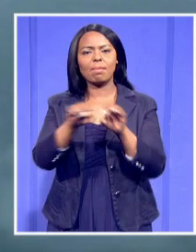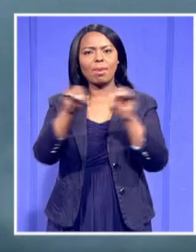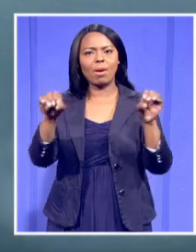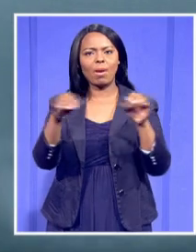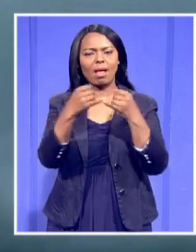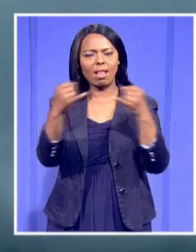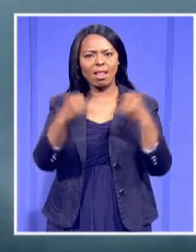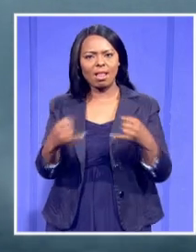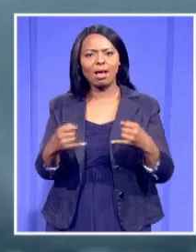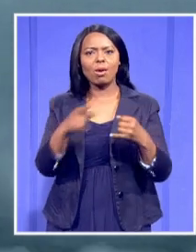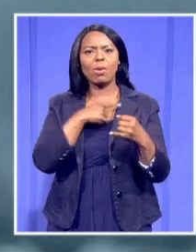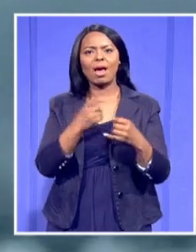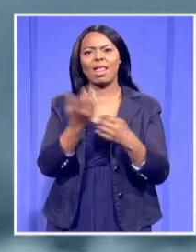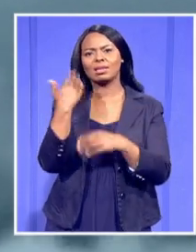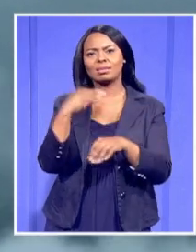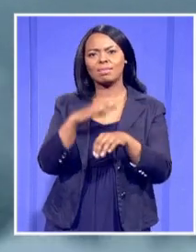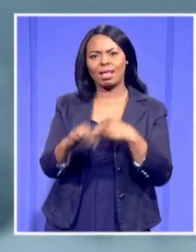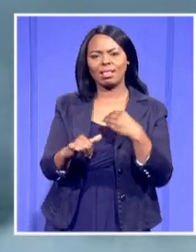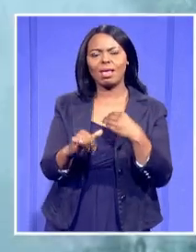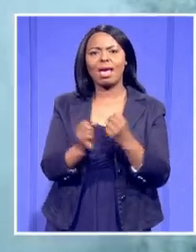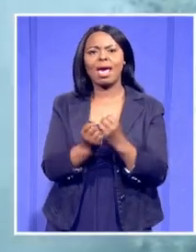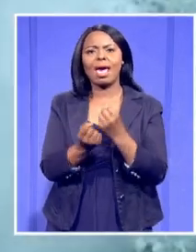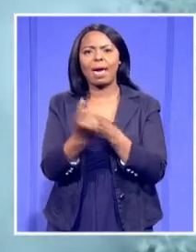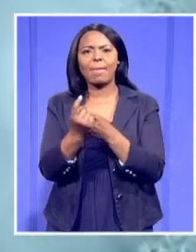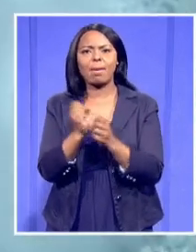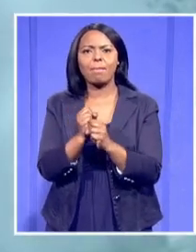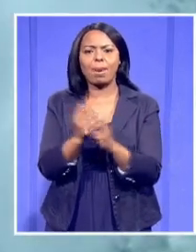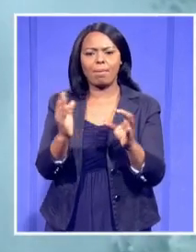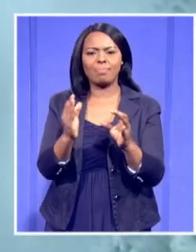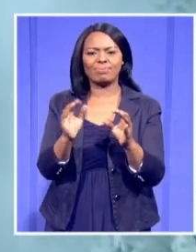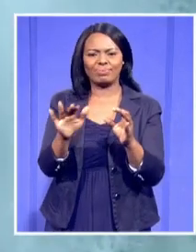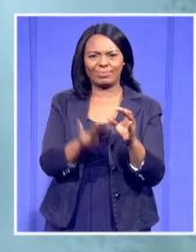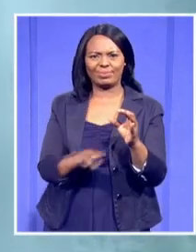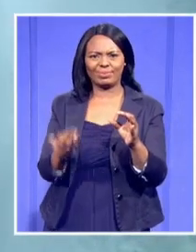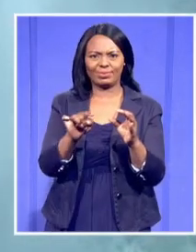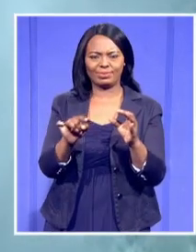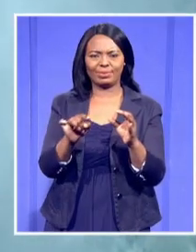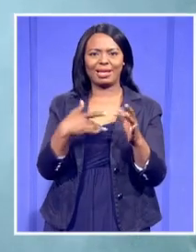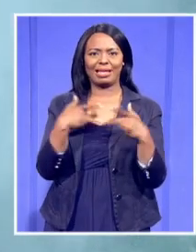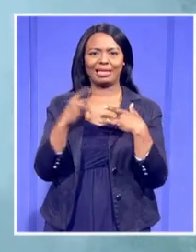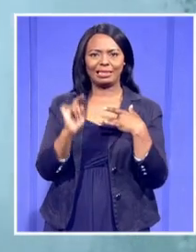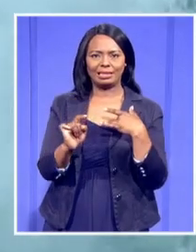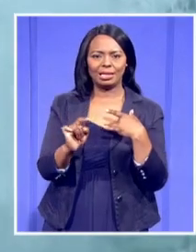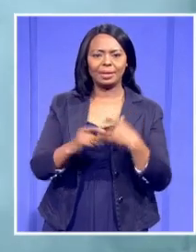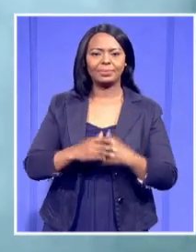in explosions last month. Kyle Kumalo, SABC News, Johannesburg.